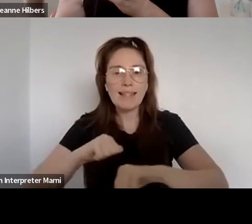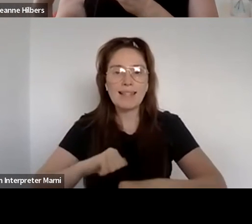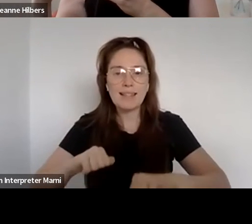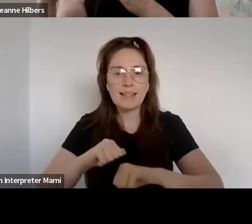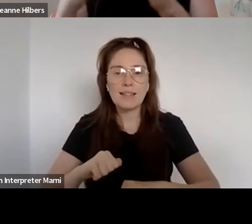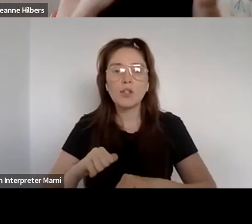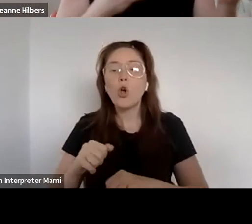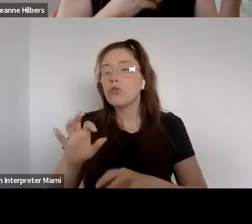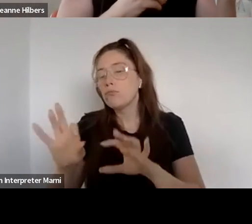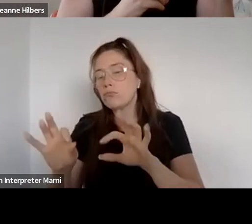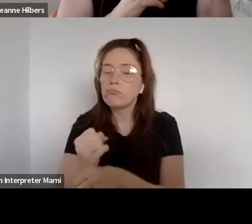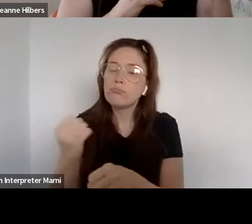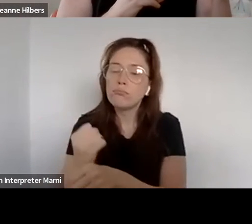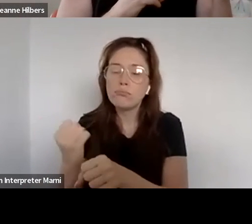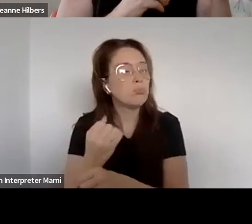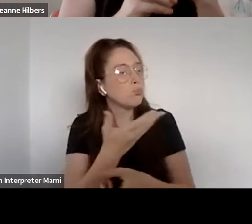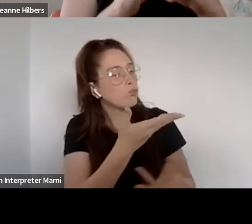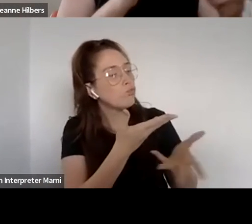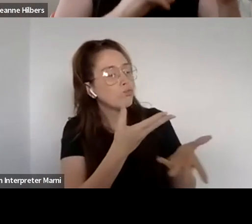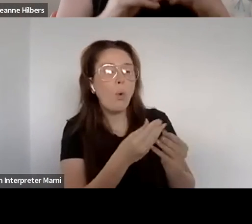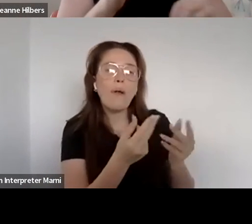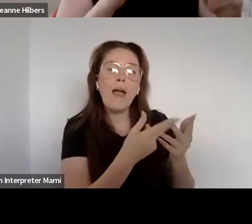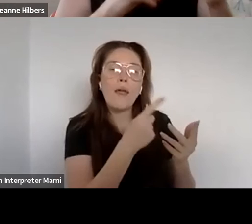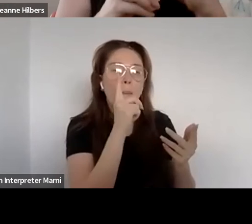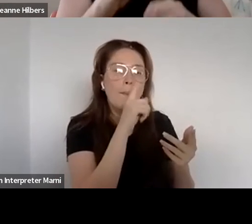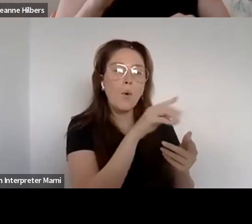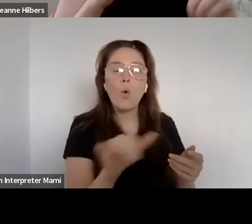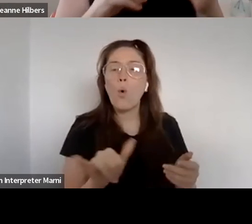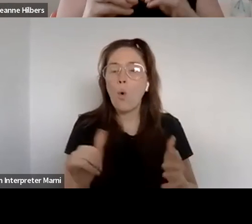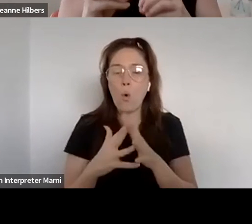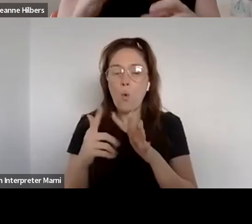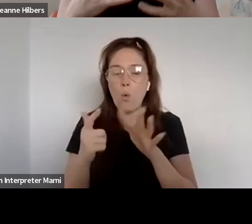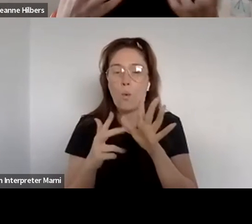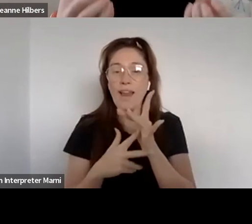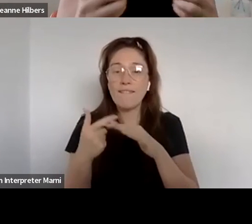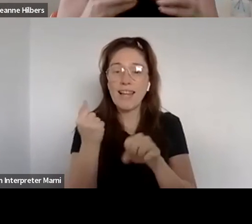side conversations, and in the weaving together, we weave